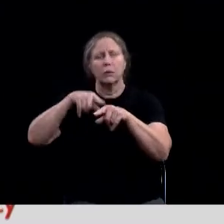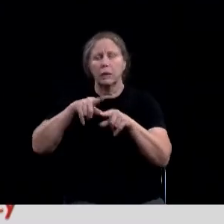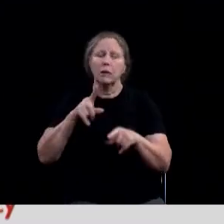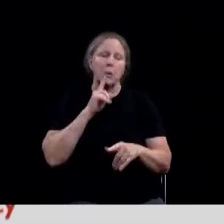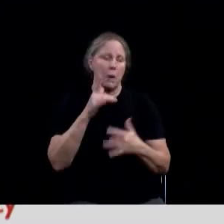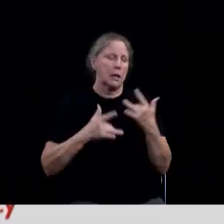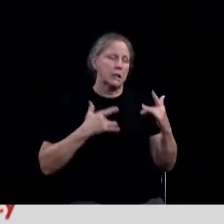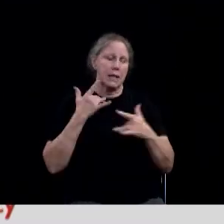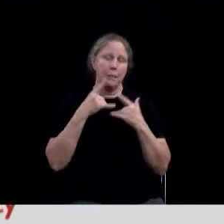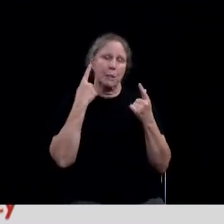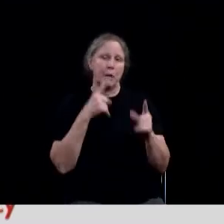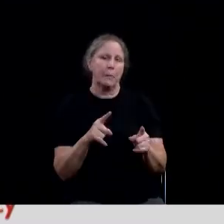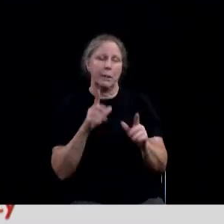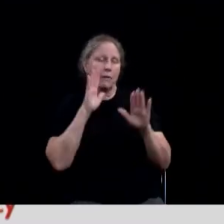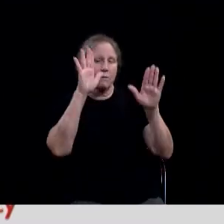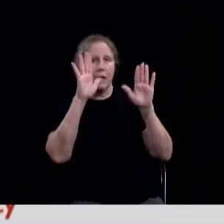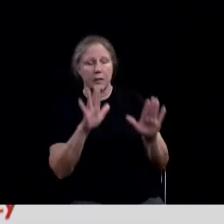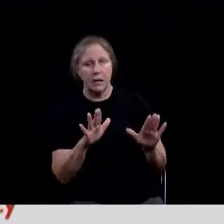excited for the folks that live there.